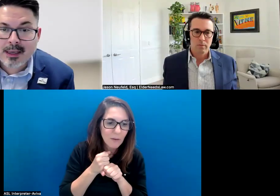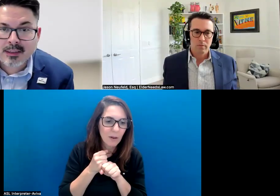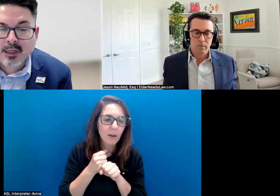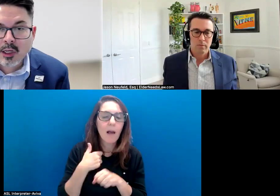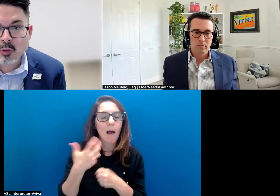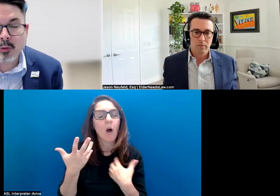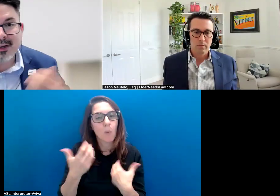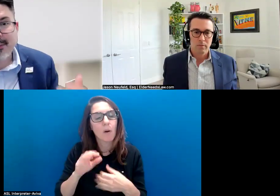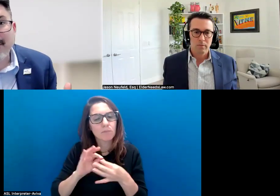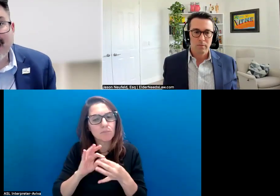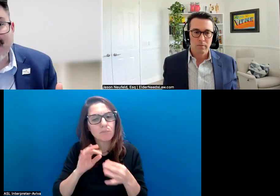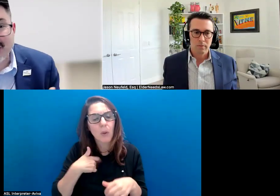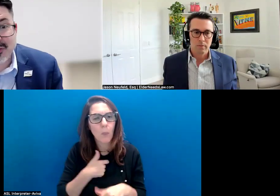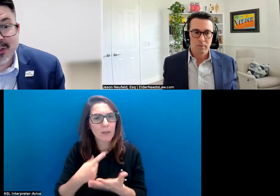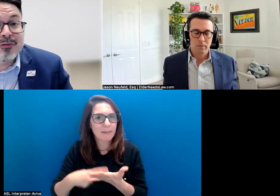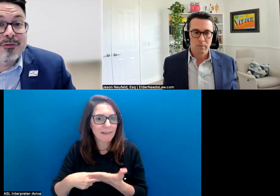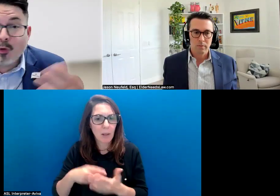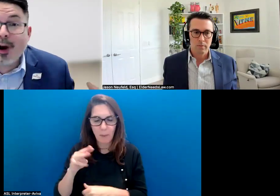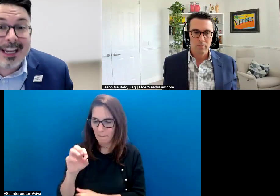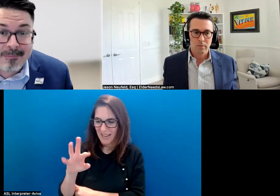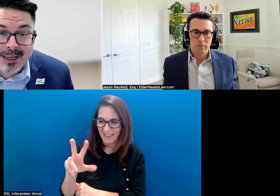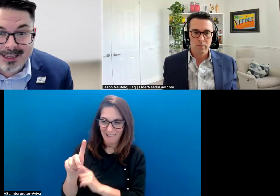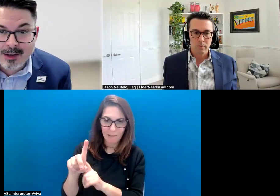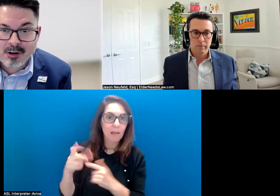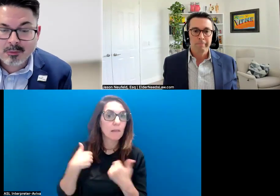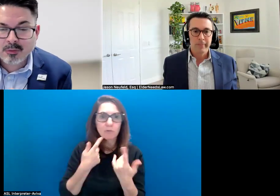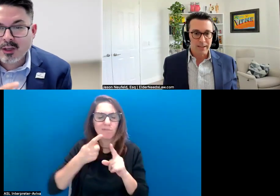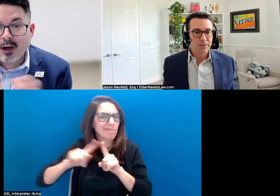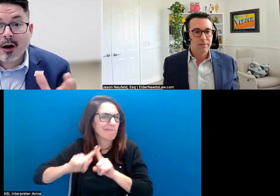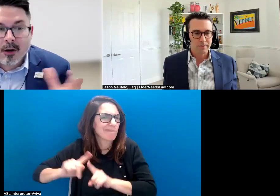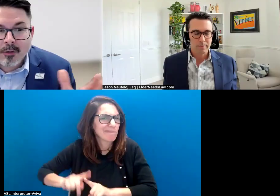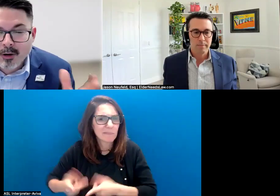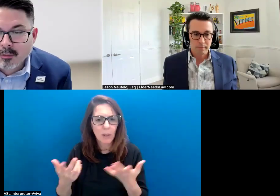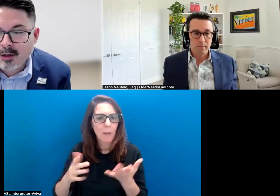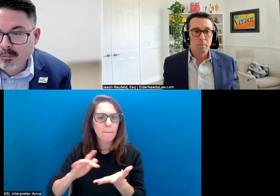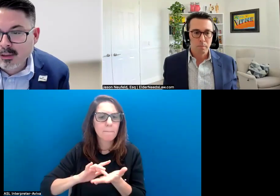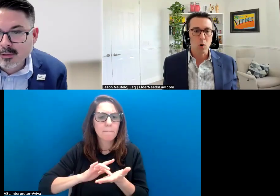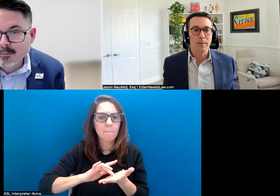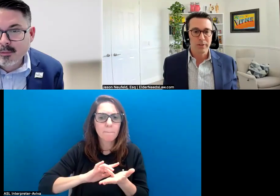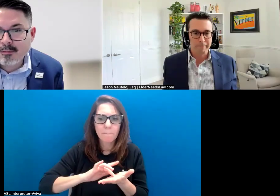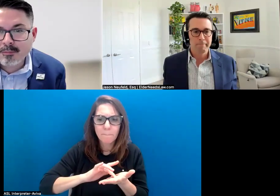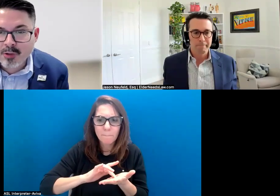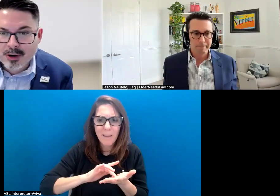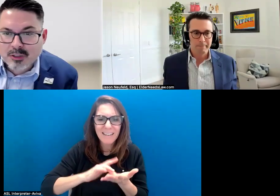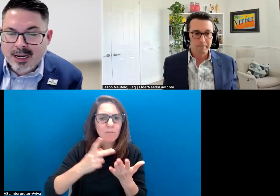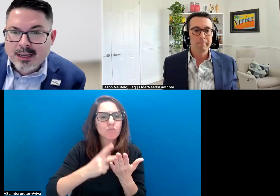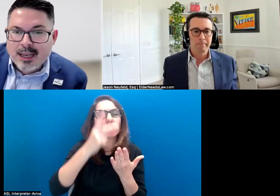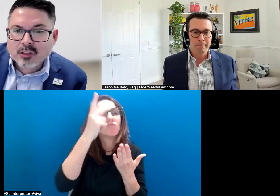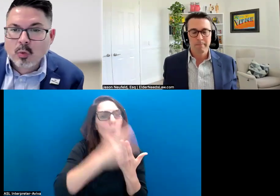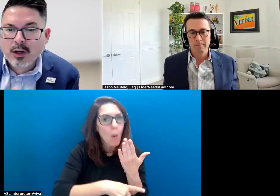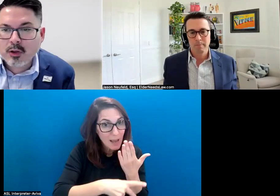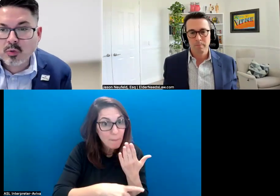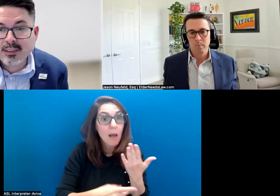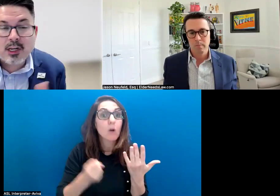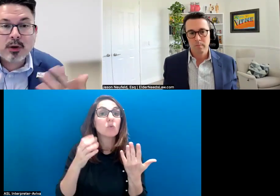want to make is, when we talk about Medicaid, there's variety of Medicaid problems. Yes. Programs, yeah. Programs, yeah. And